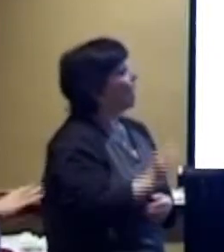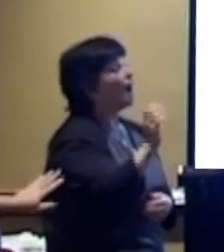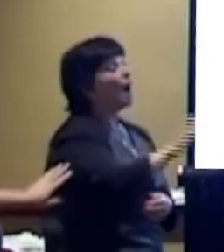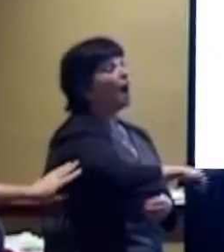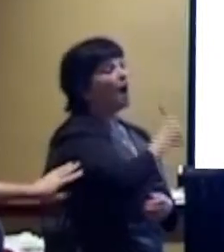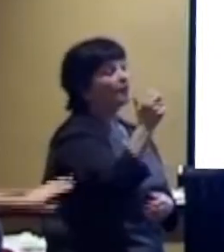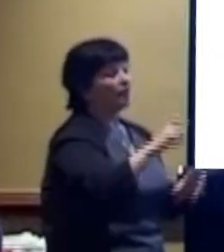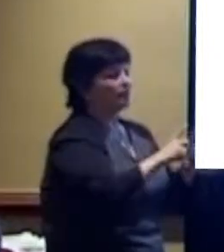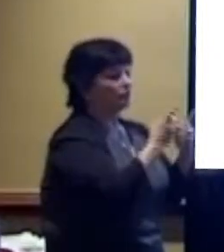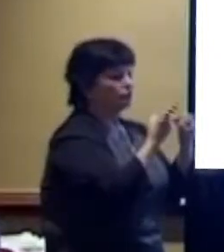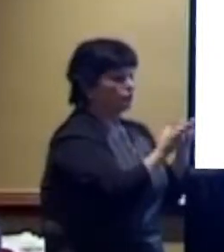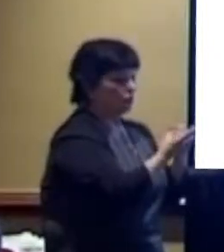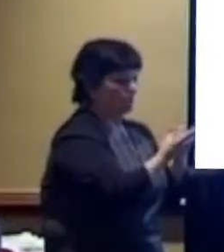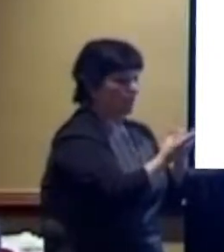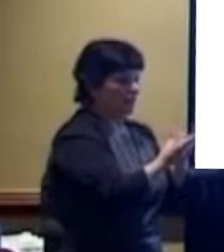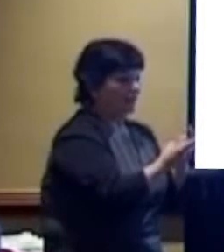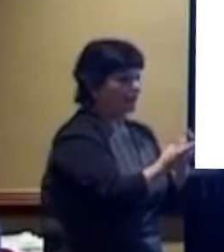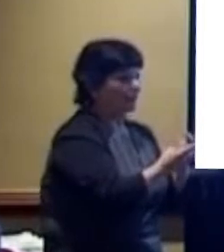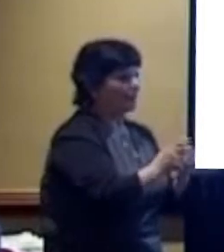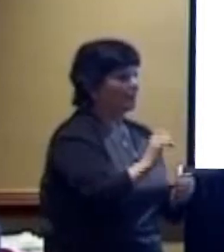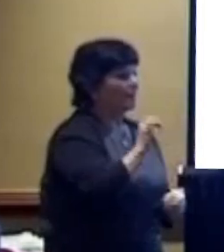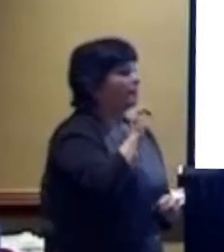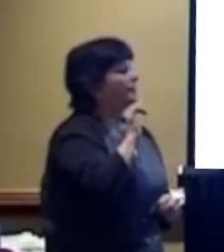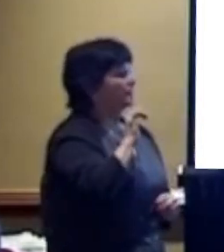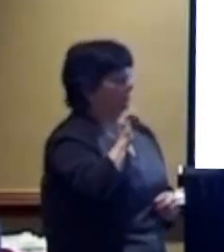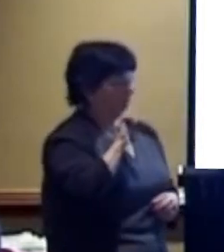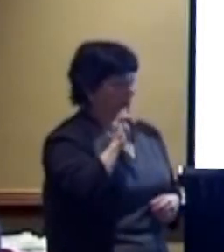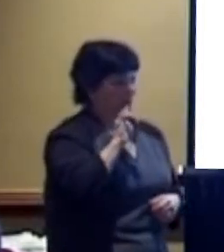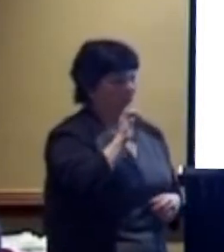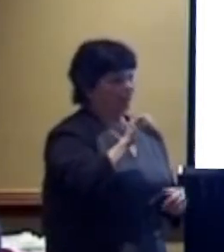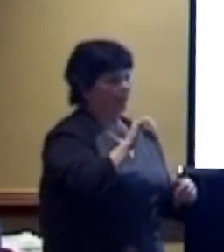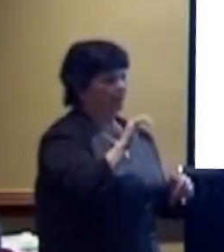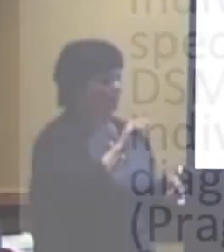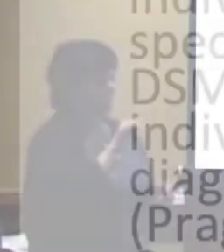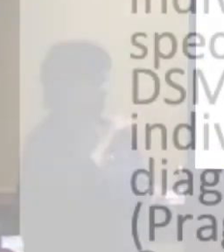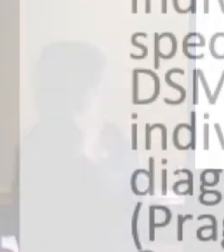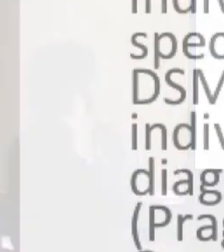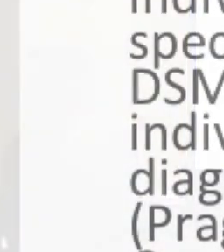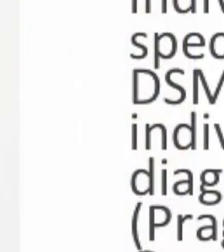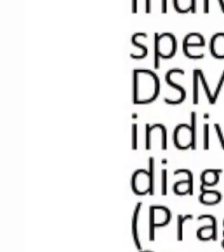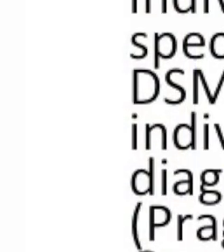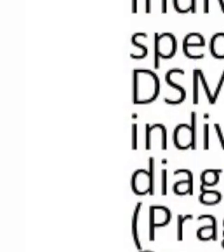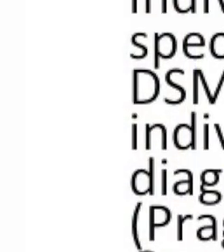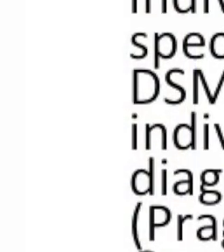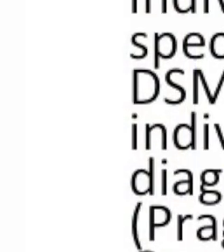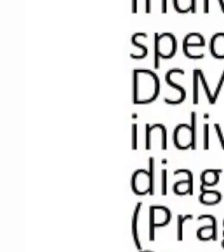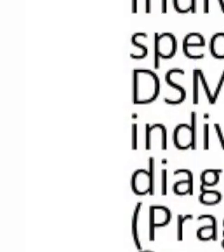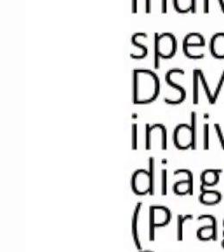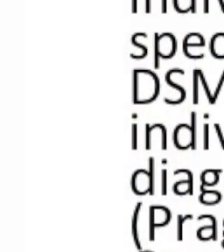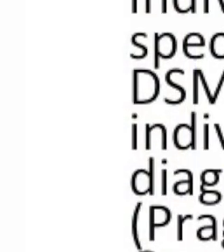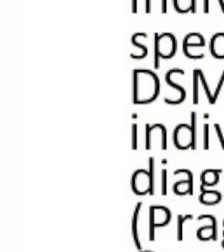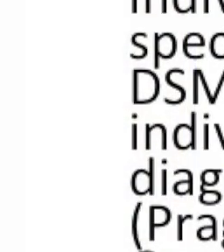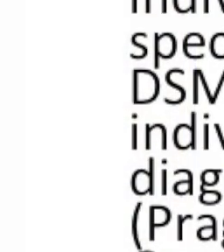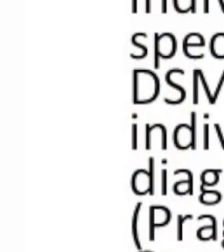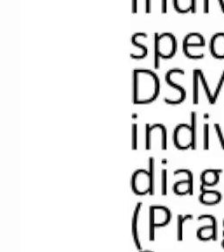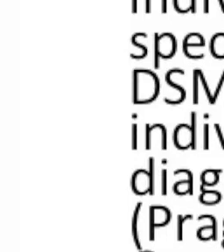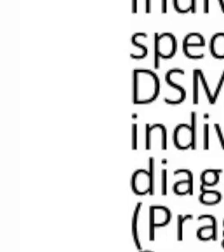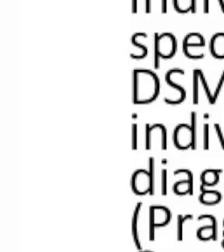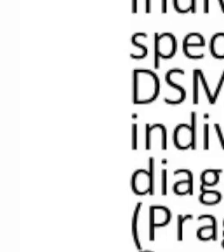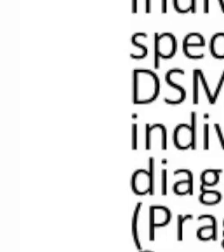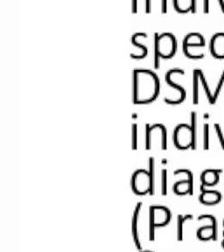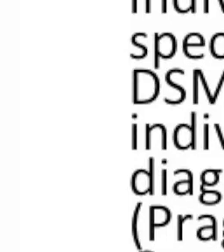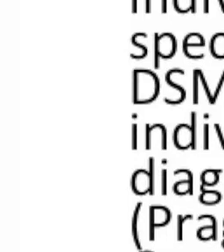Another domain is another area where we see challenge, as I mentioned, is in